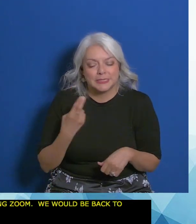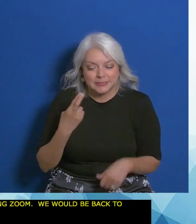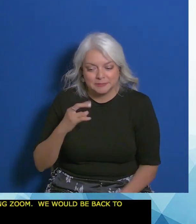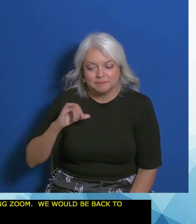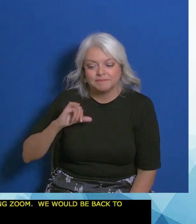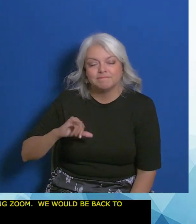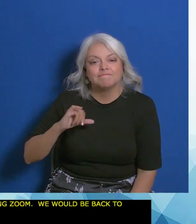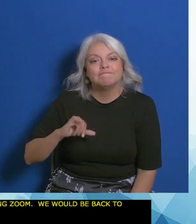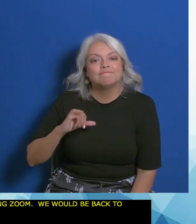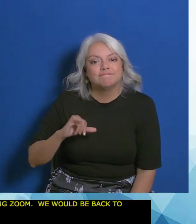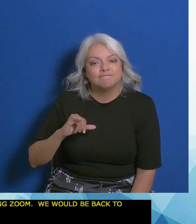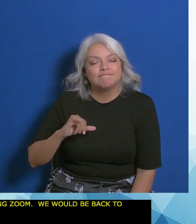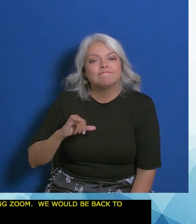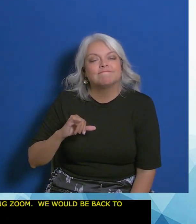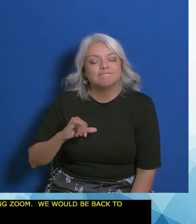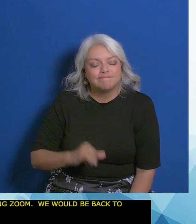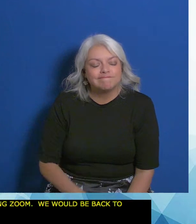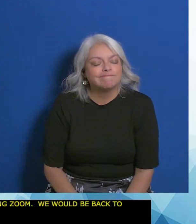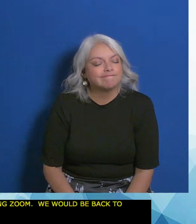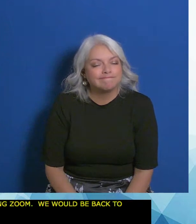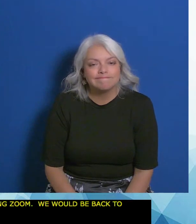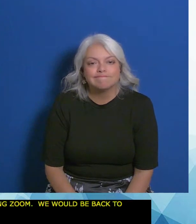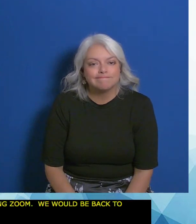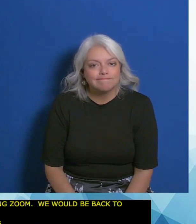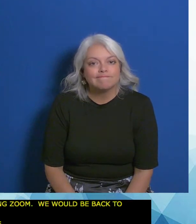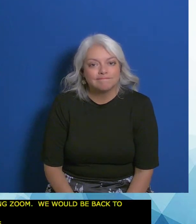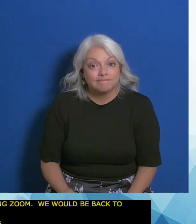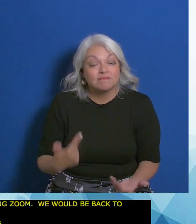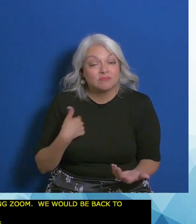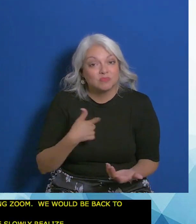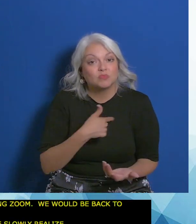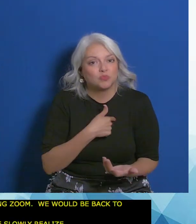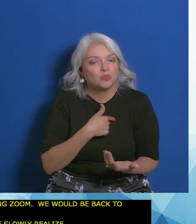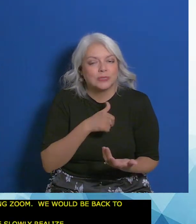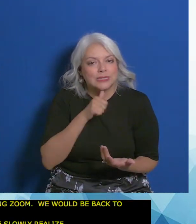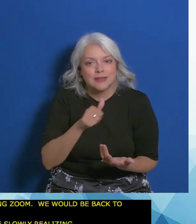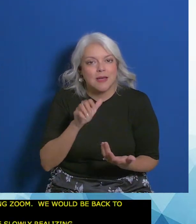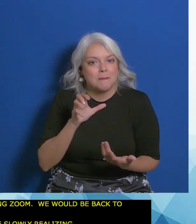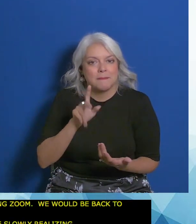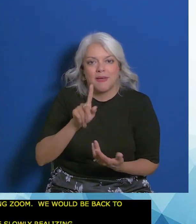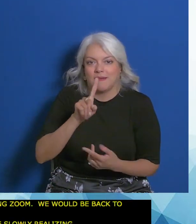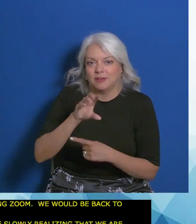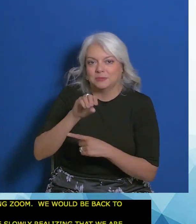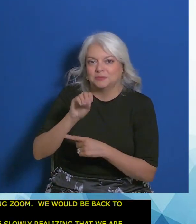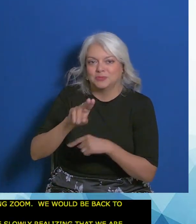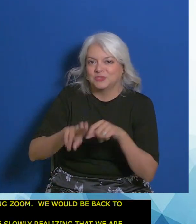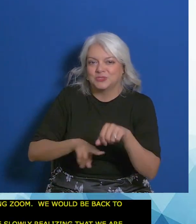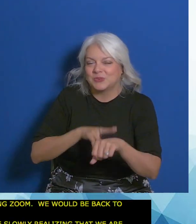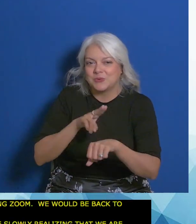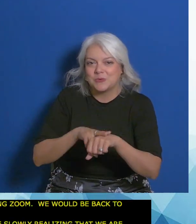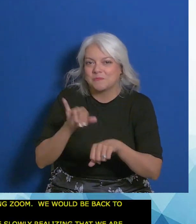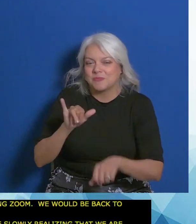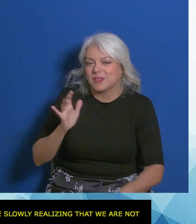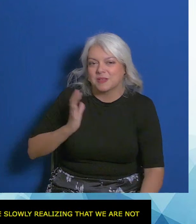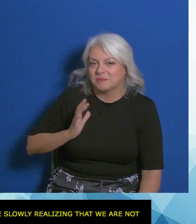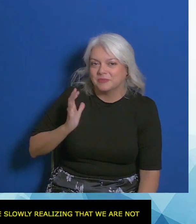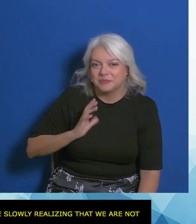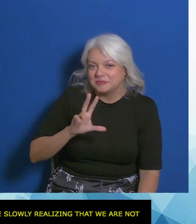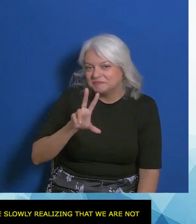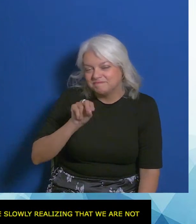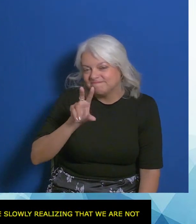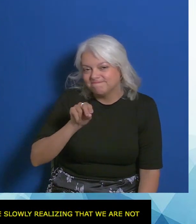time has passed and we're slowly realizing that we are not back to